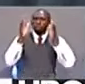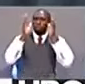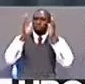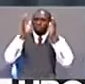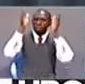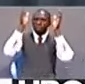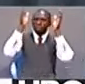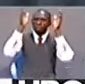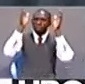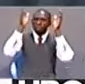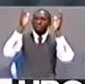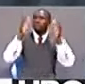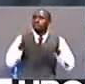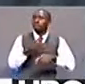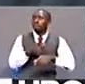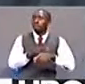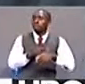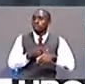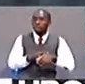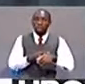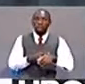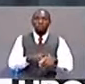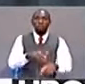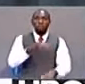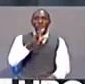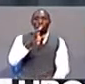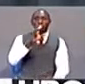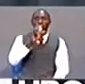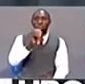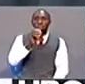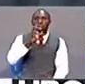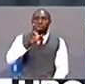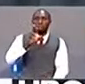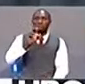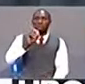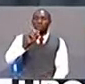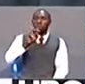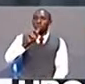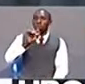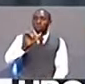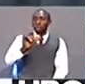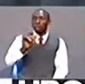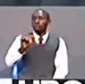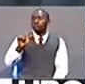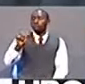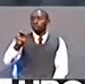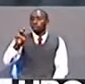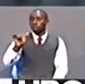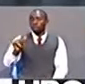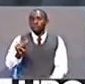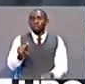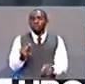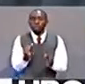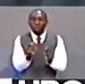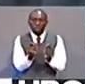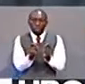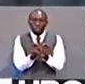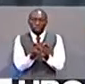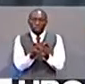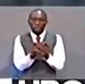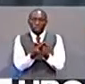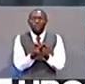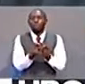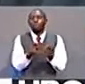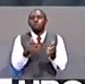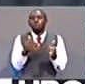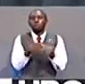Once the coronary artery becomes narrow and narrow and narrow, it blocks. There's going to be